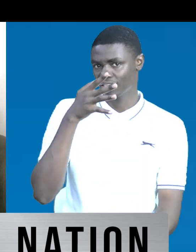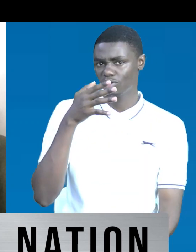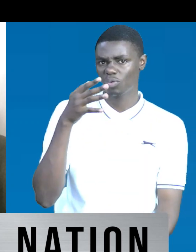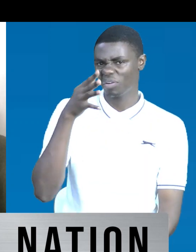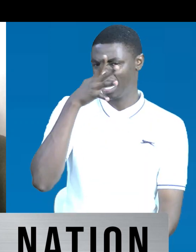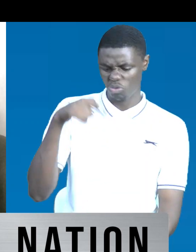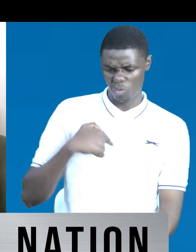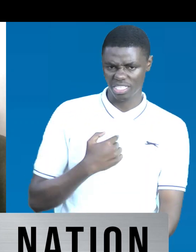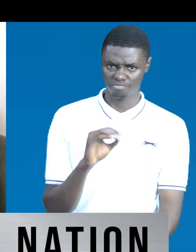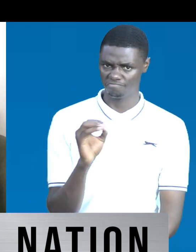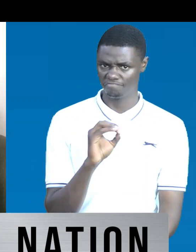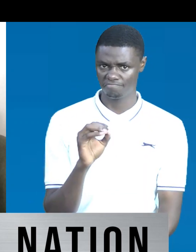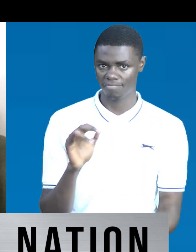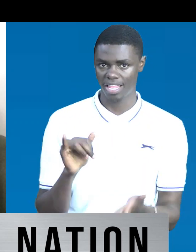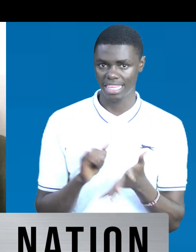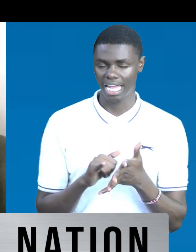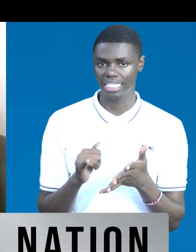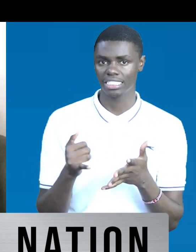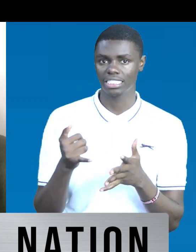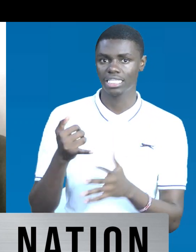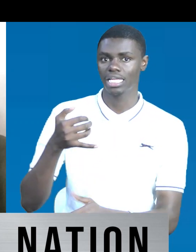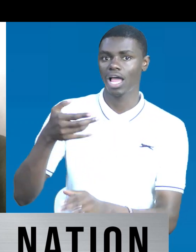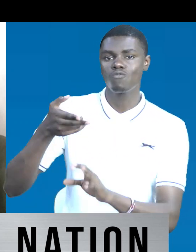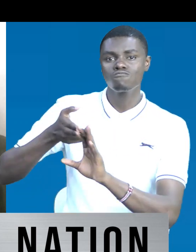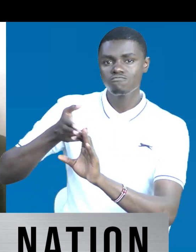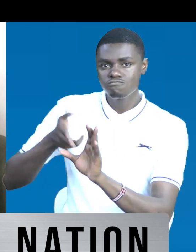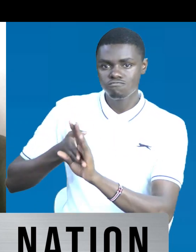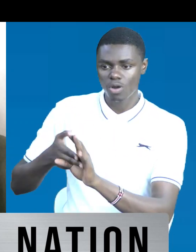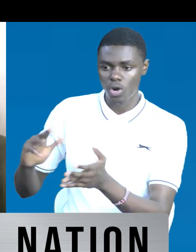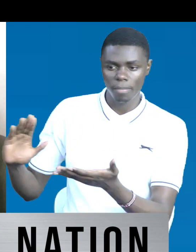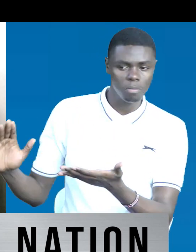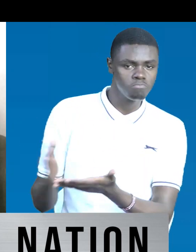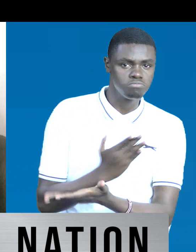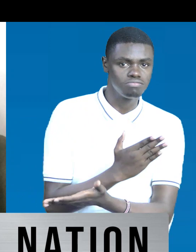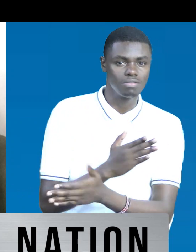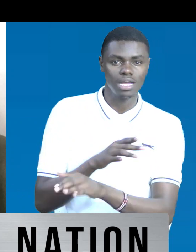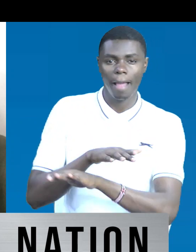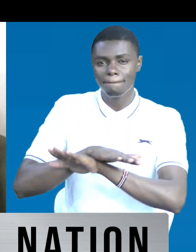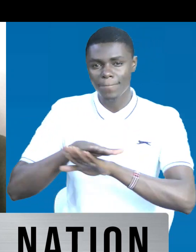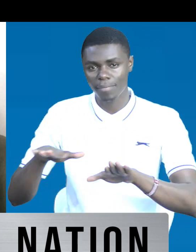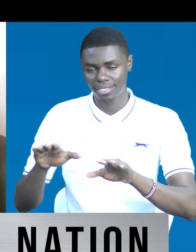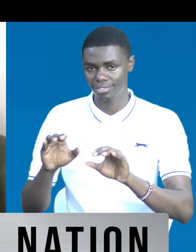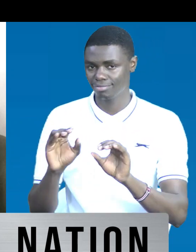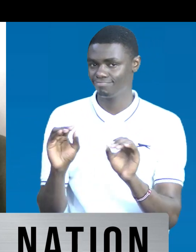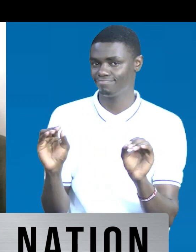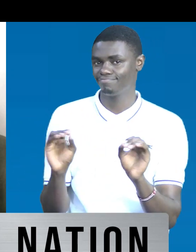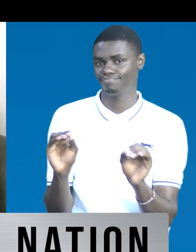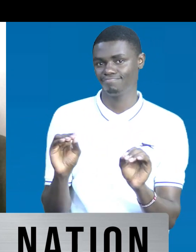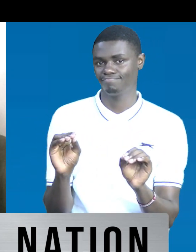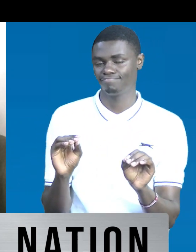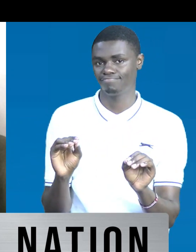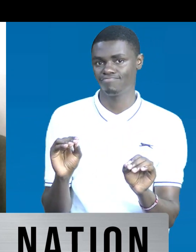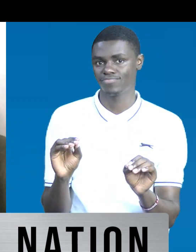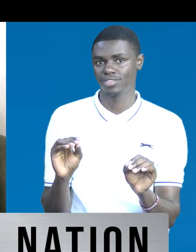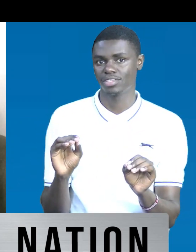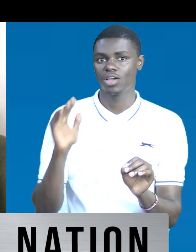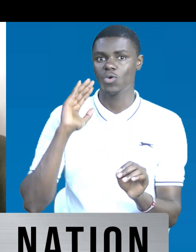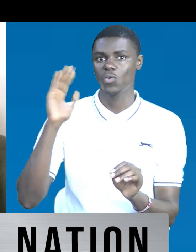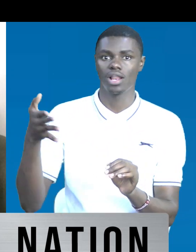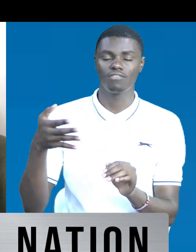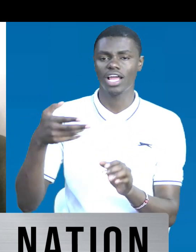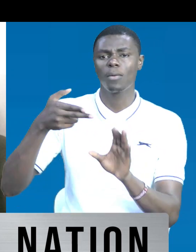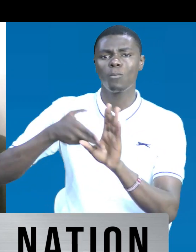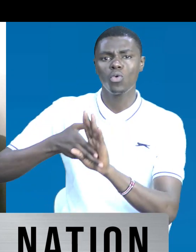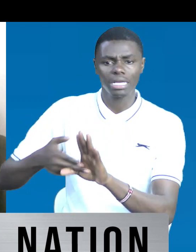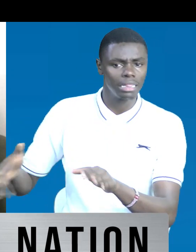that fossil fuel will be moved out of the market. So it's not as if we are going to have a shutdown of